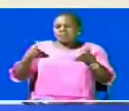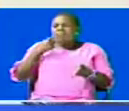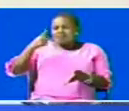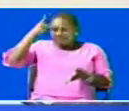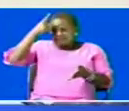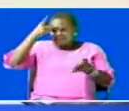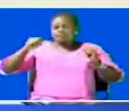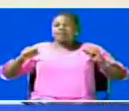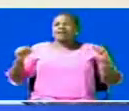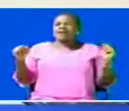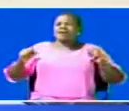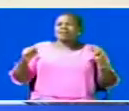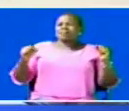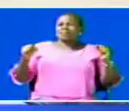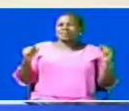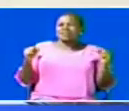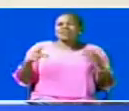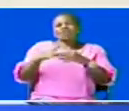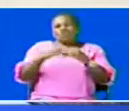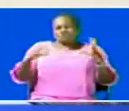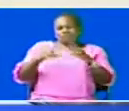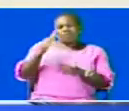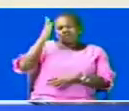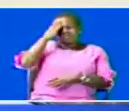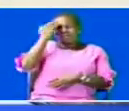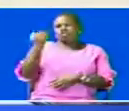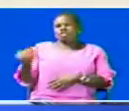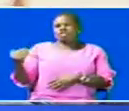will be happy and comfortable knowing that their children will come all the way and transit.